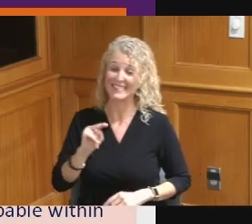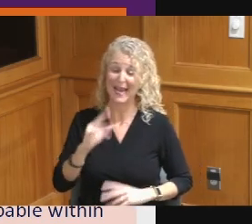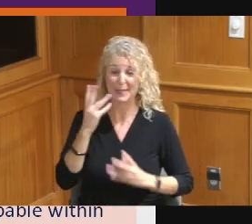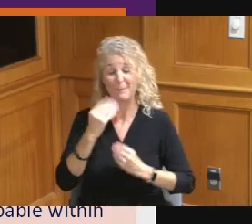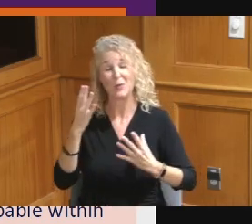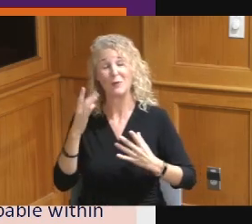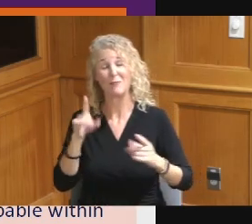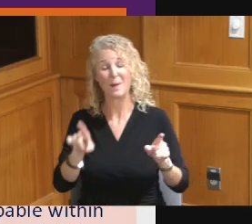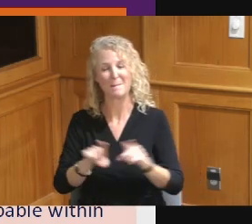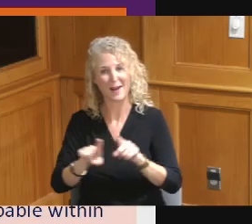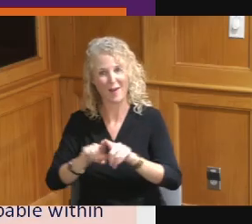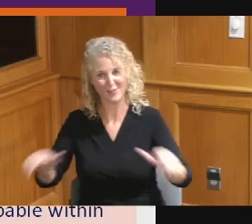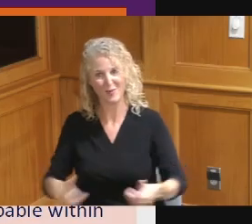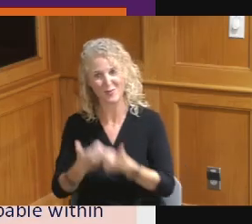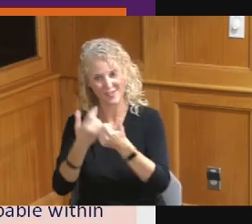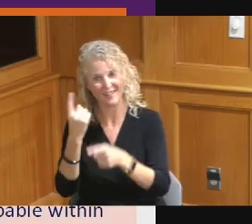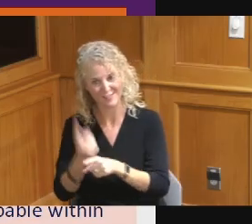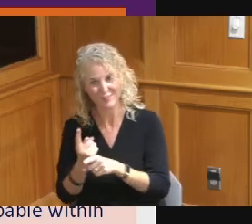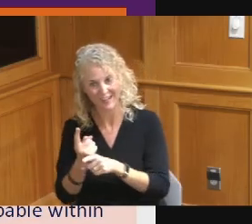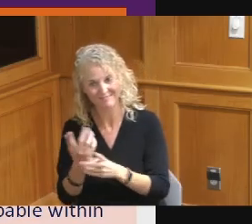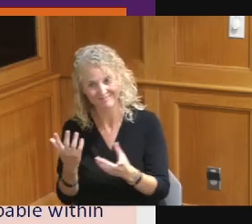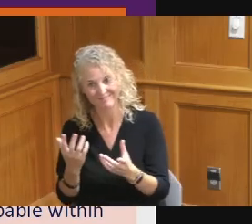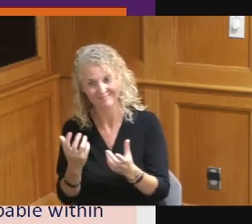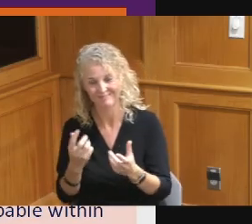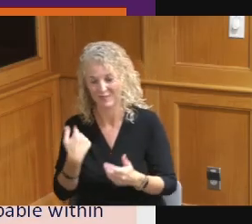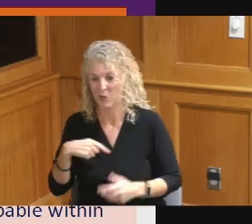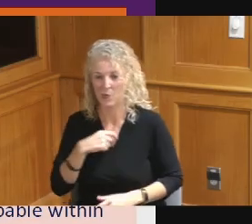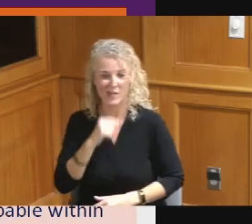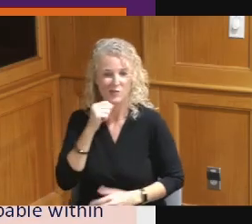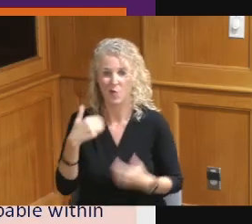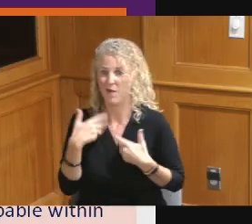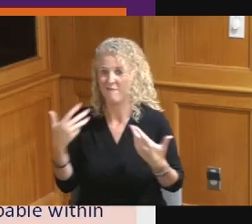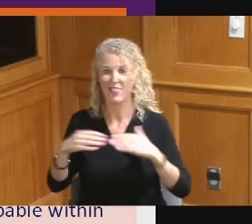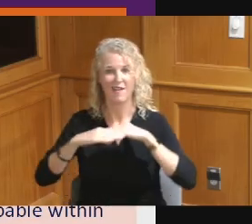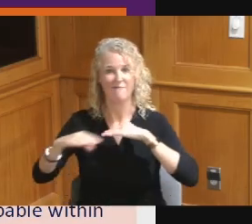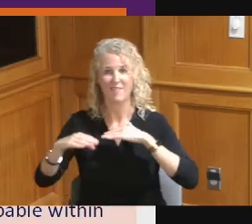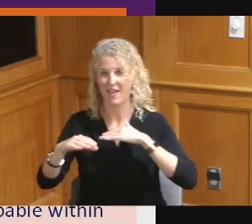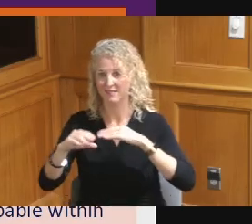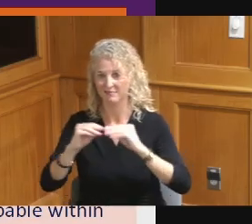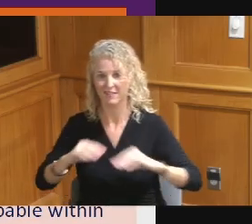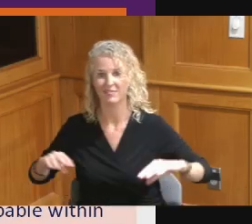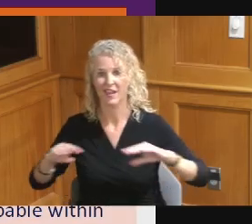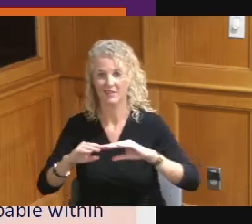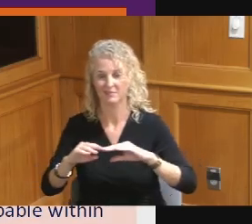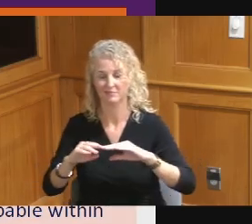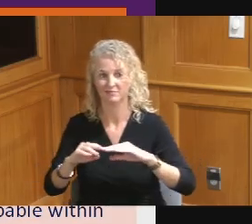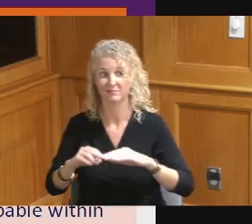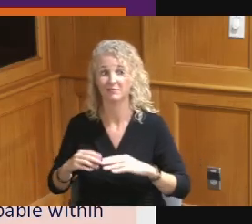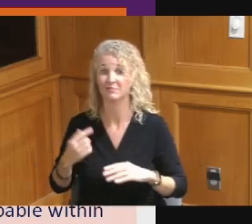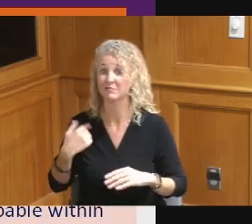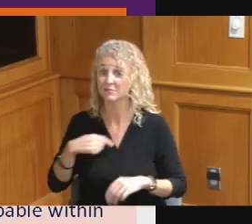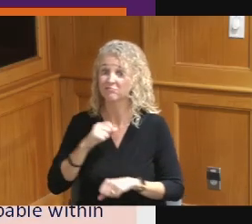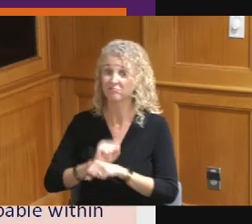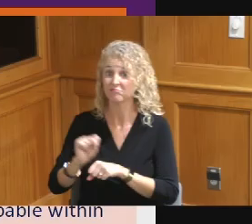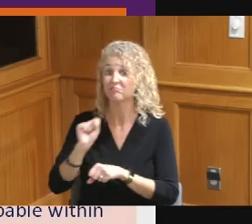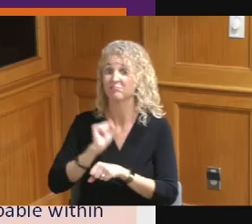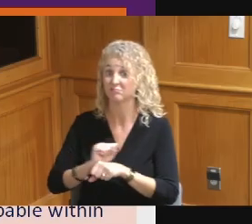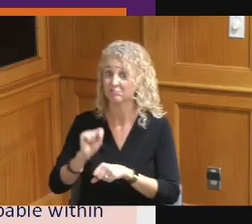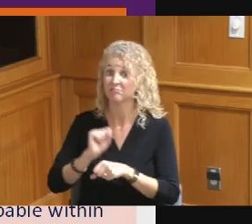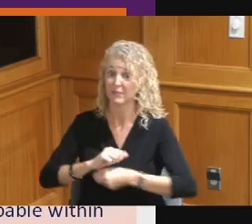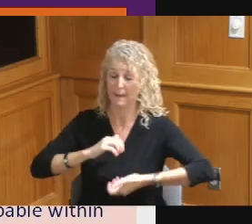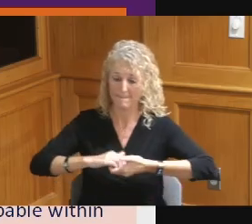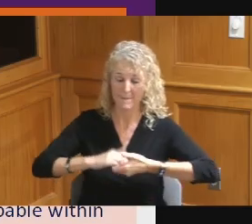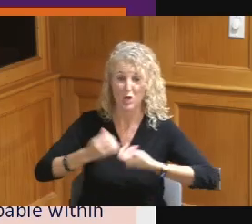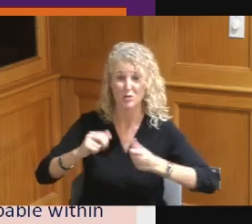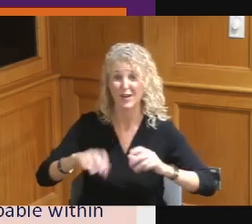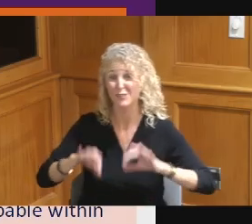also a challenge when you're talking about developing land is we don't have a lot of flat land. And we've done a lot of work working with our partners to